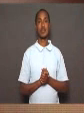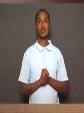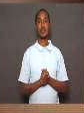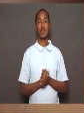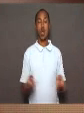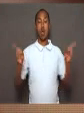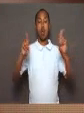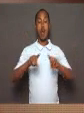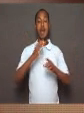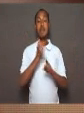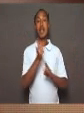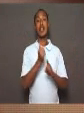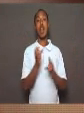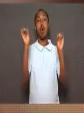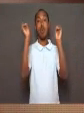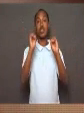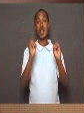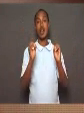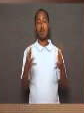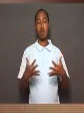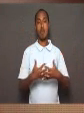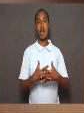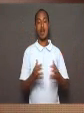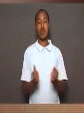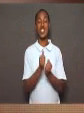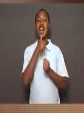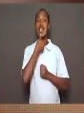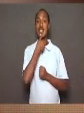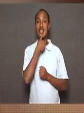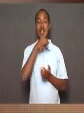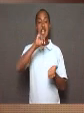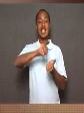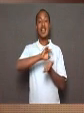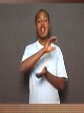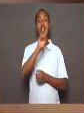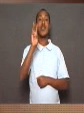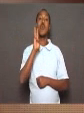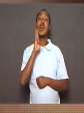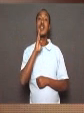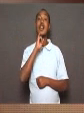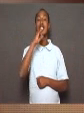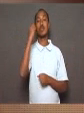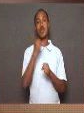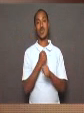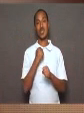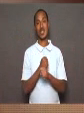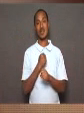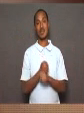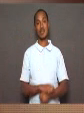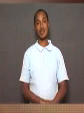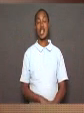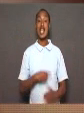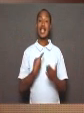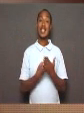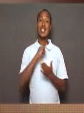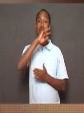When metal oxides are combined with acids, salt and water are produced. This